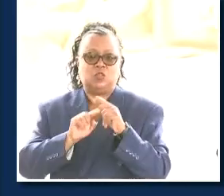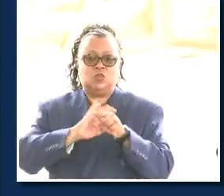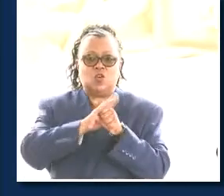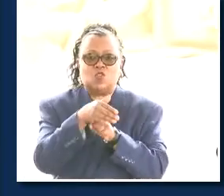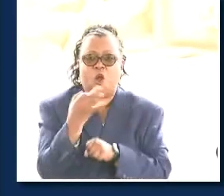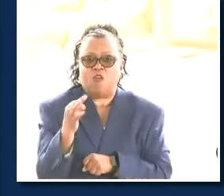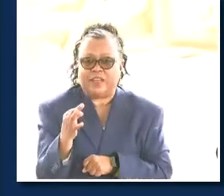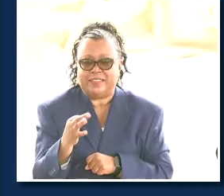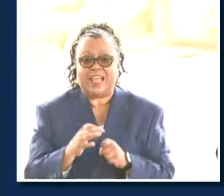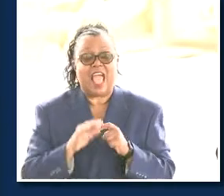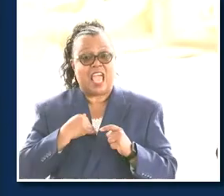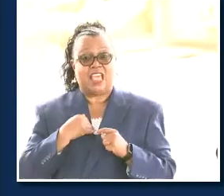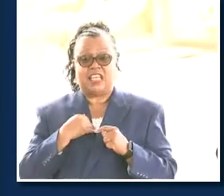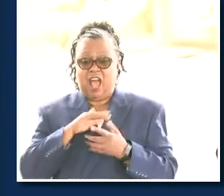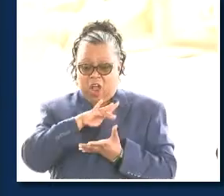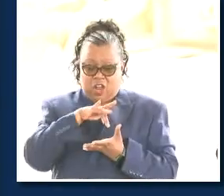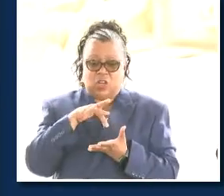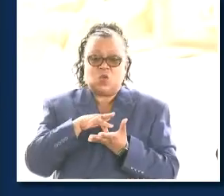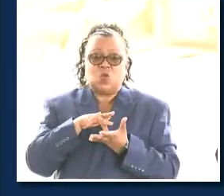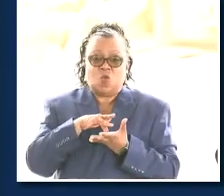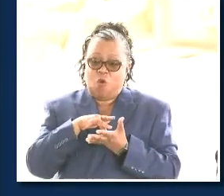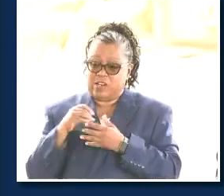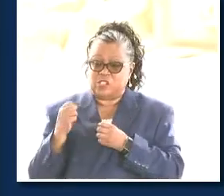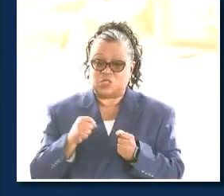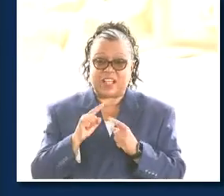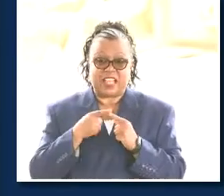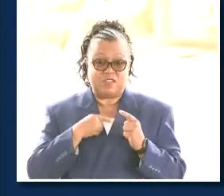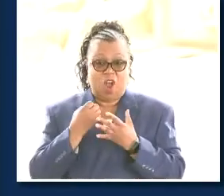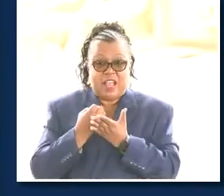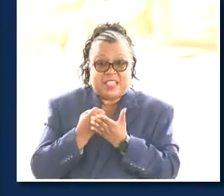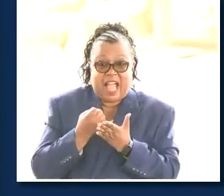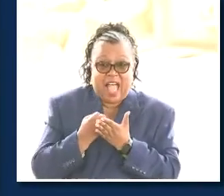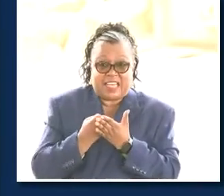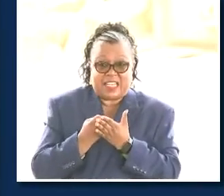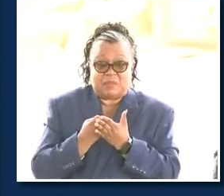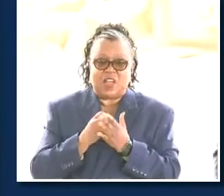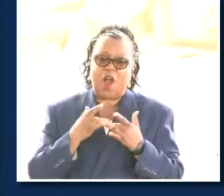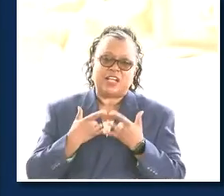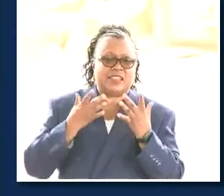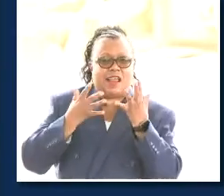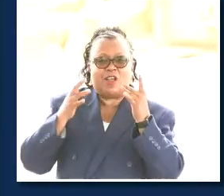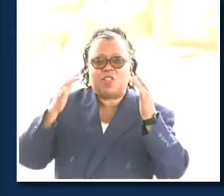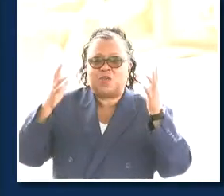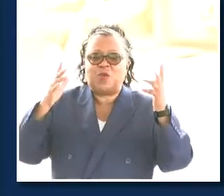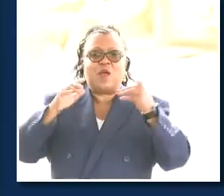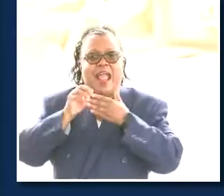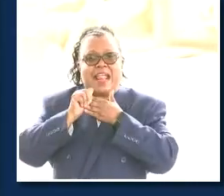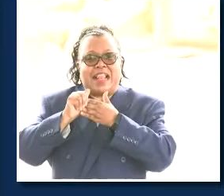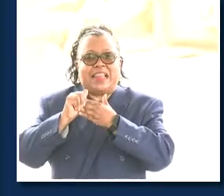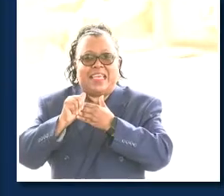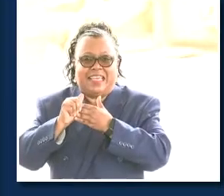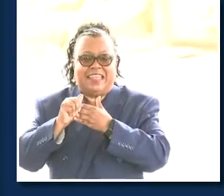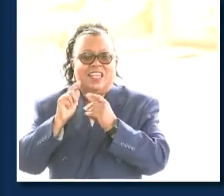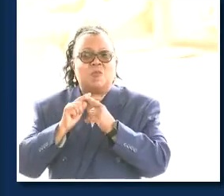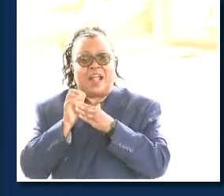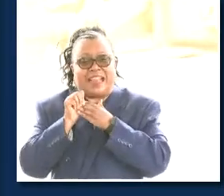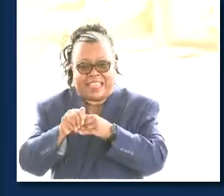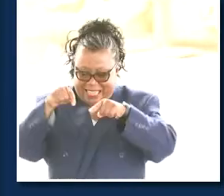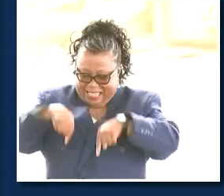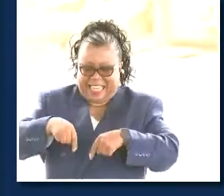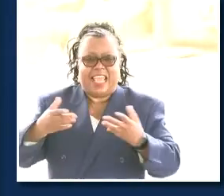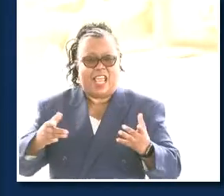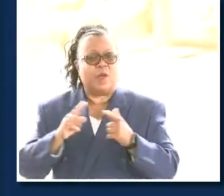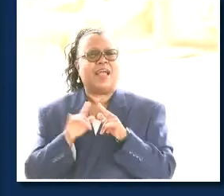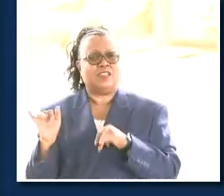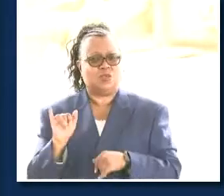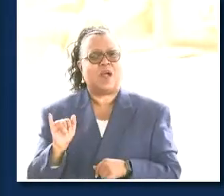COVID, and the core strength of our economy are shining through and leading. We're leading here